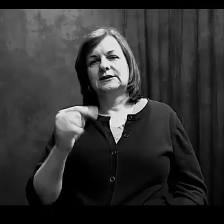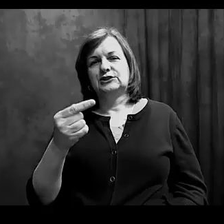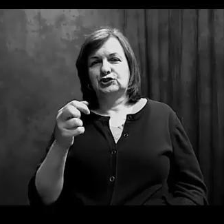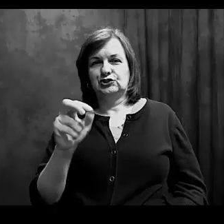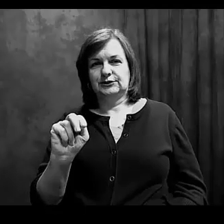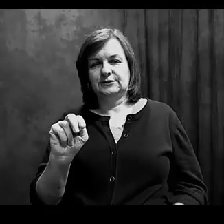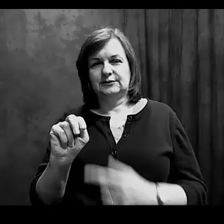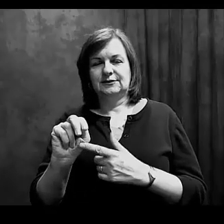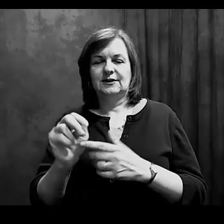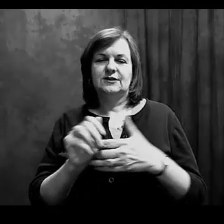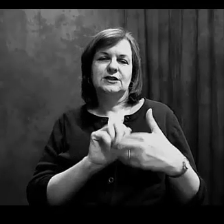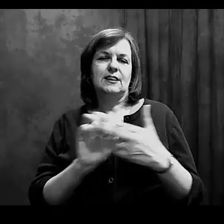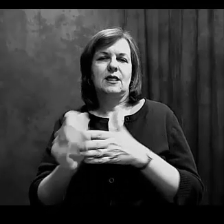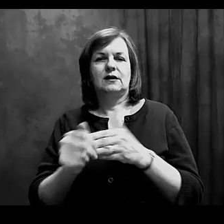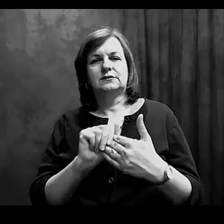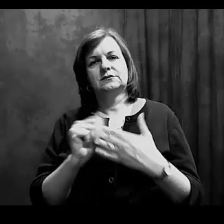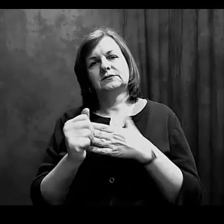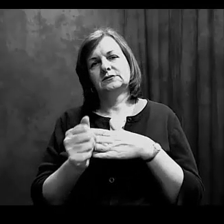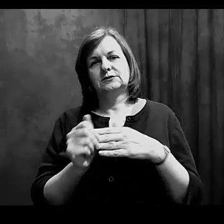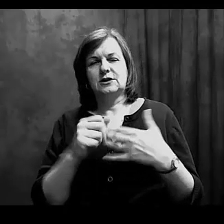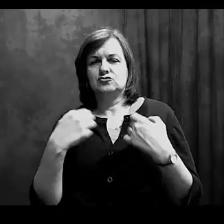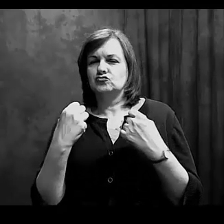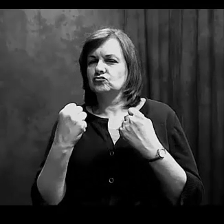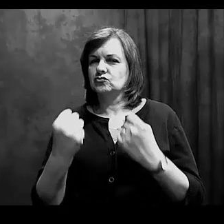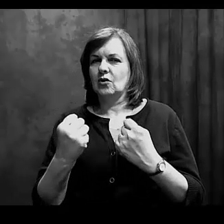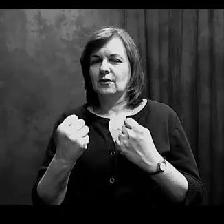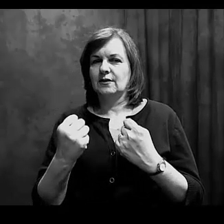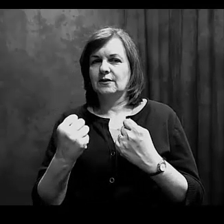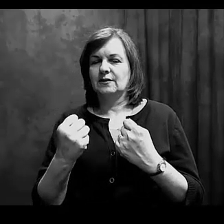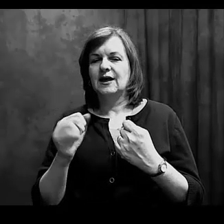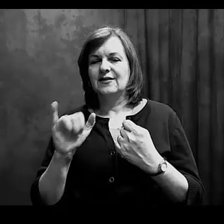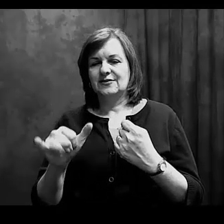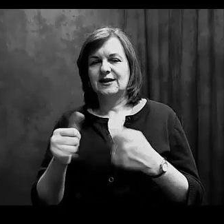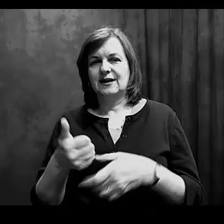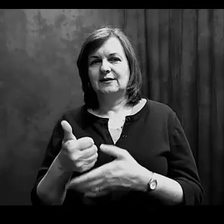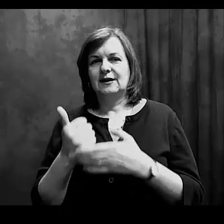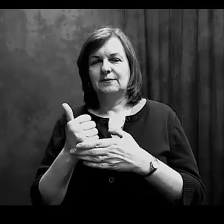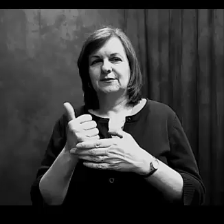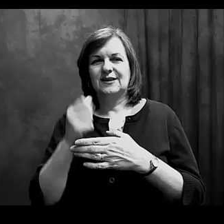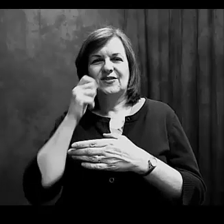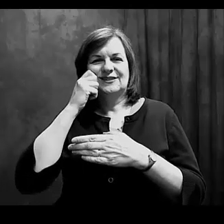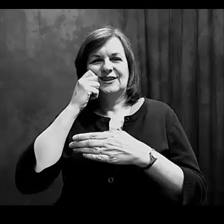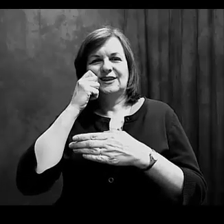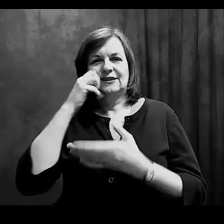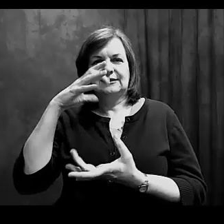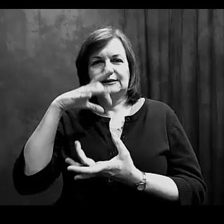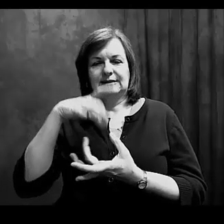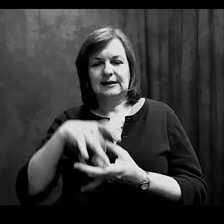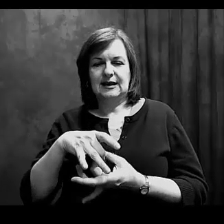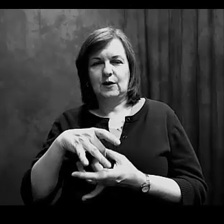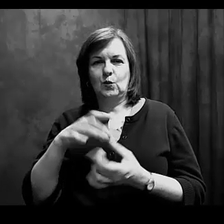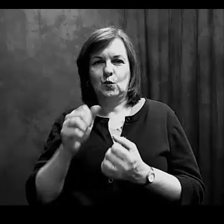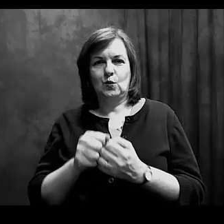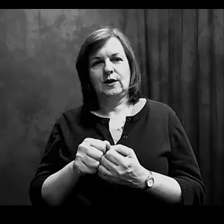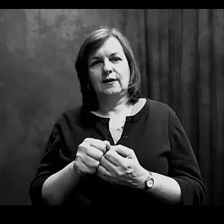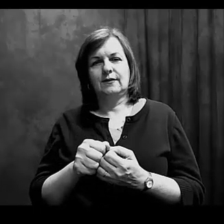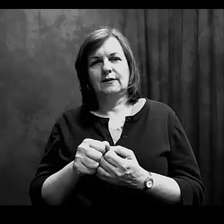So very, very elastic, very strong. And this actually connects your skin